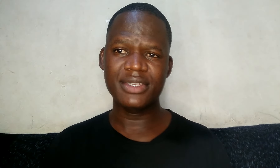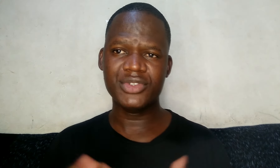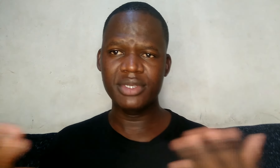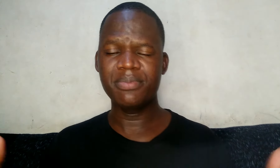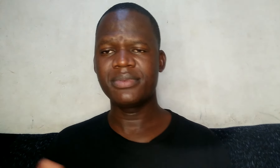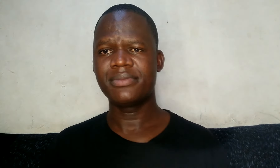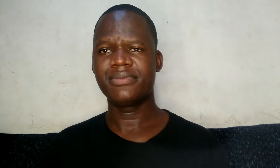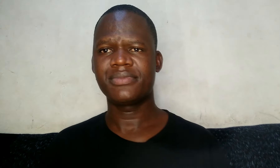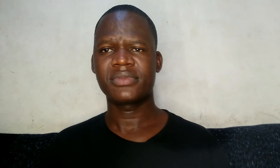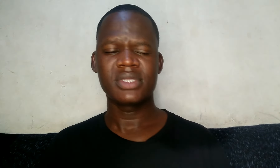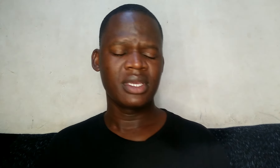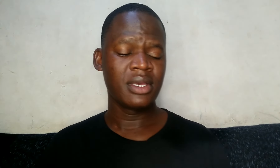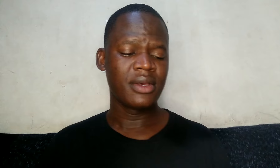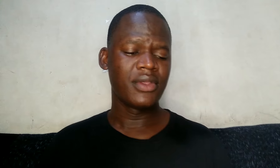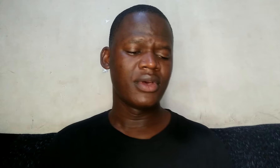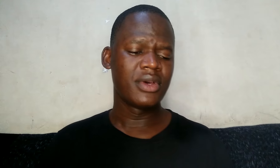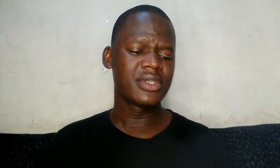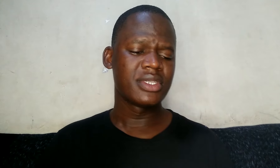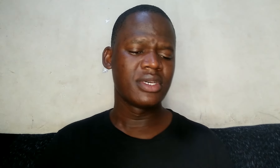traveling trip,